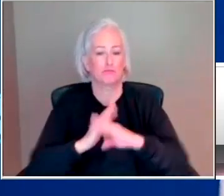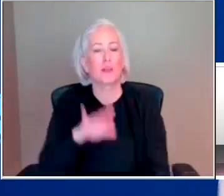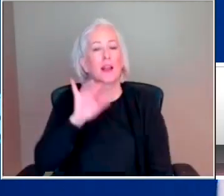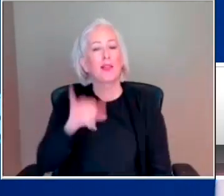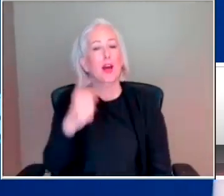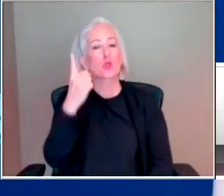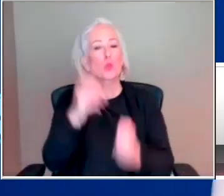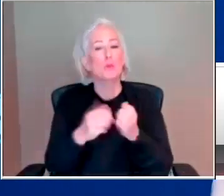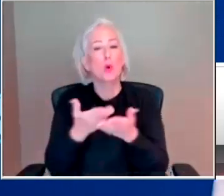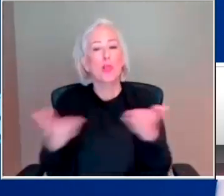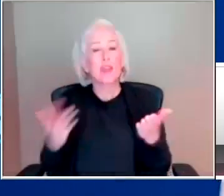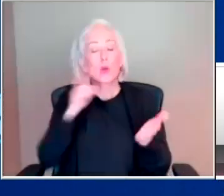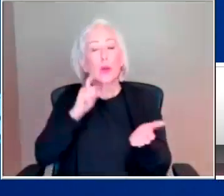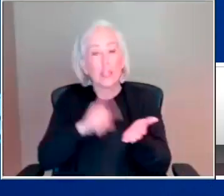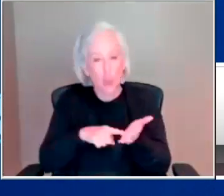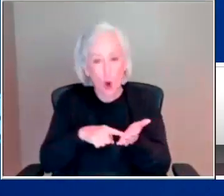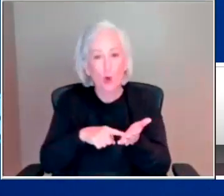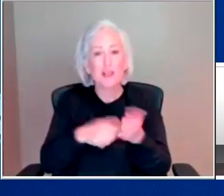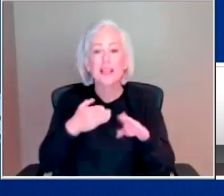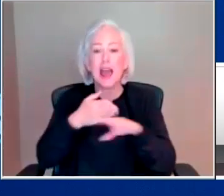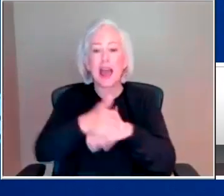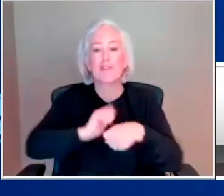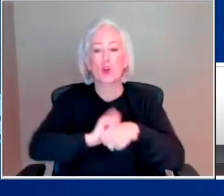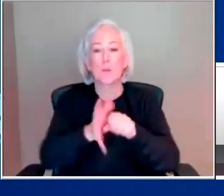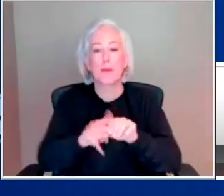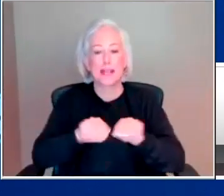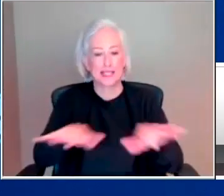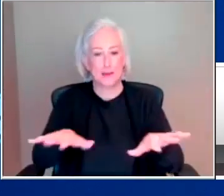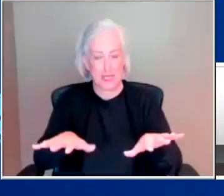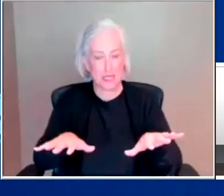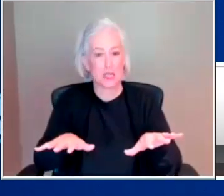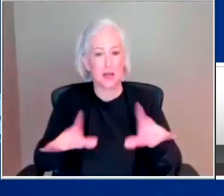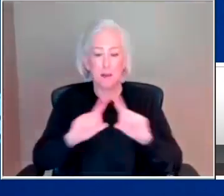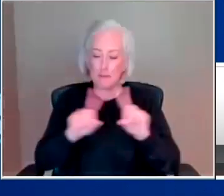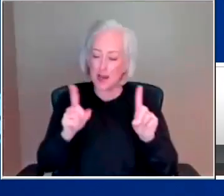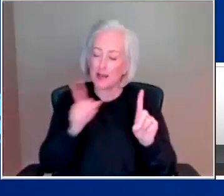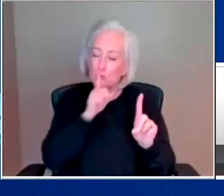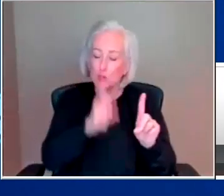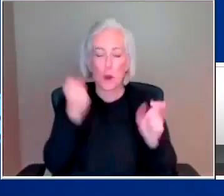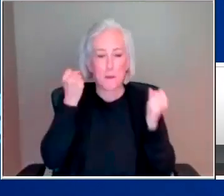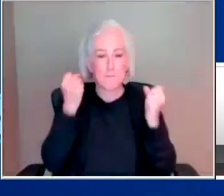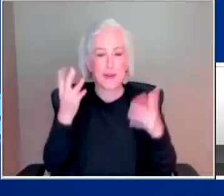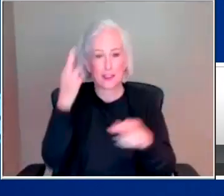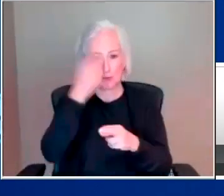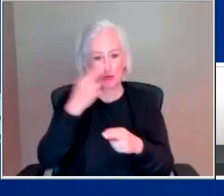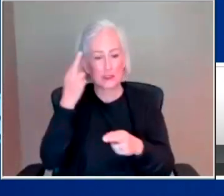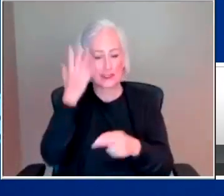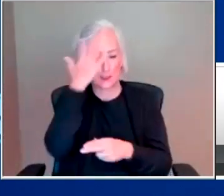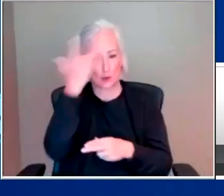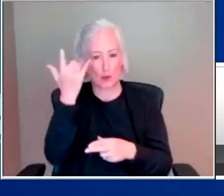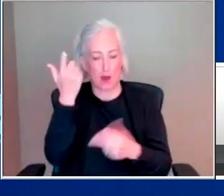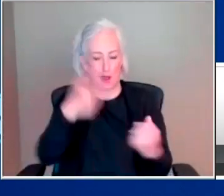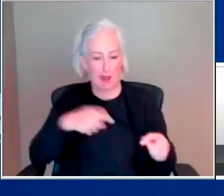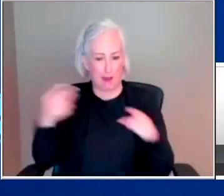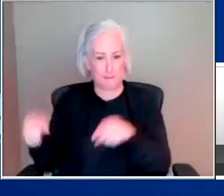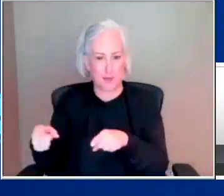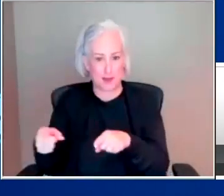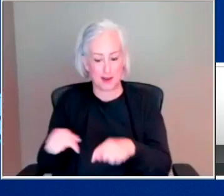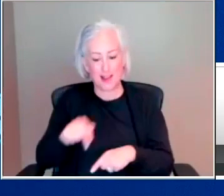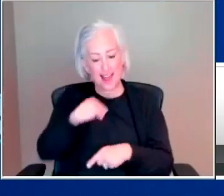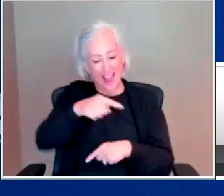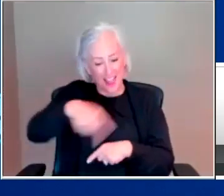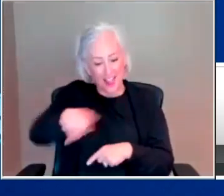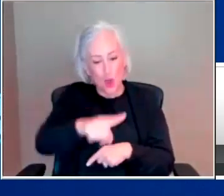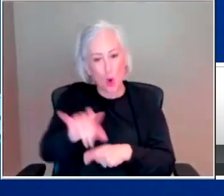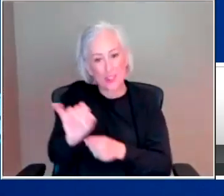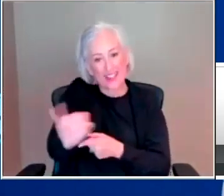more anecdotally after the pandemic, but there are probably a multitude of reasons why. And it should be noted that these infections that they are talking about,